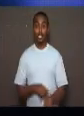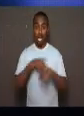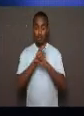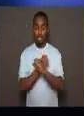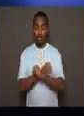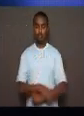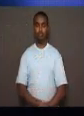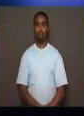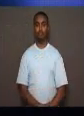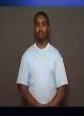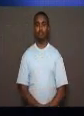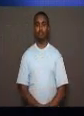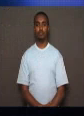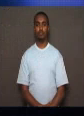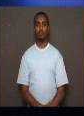Time's up!